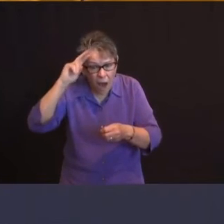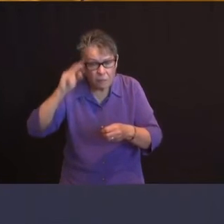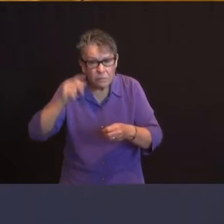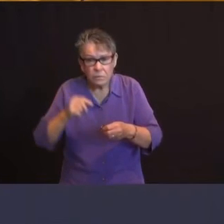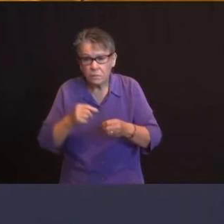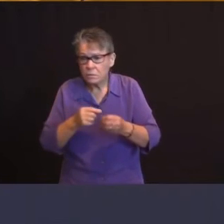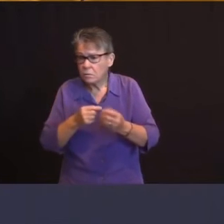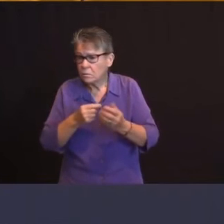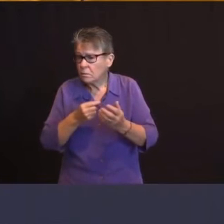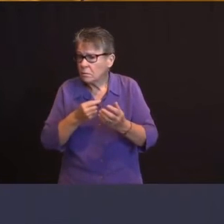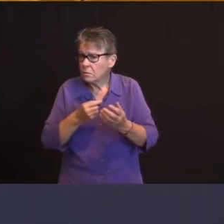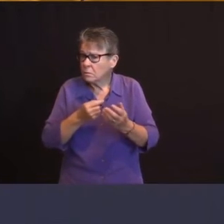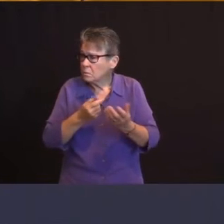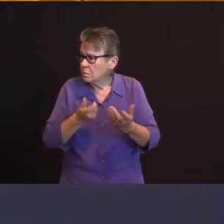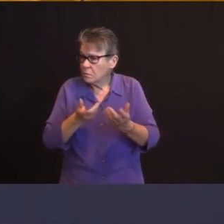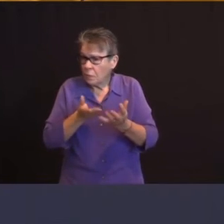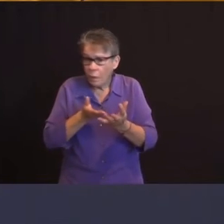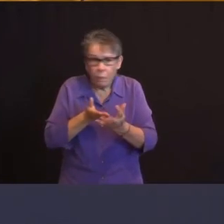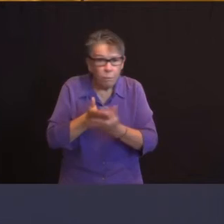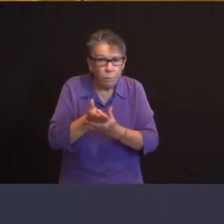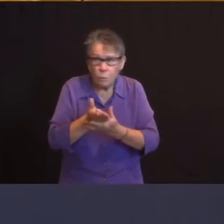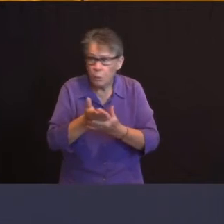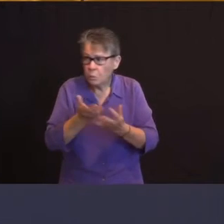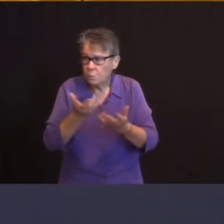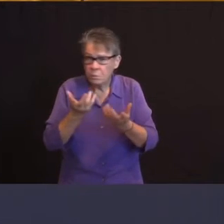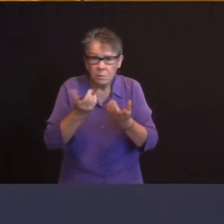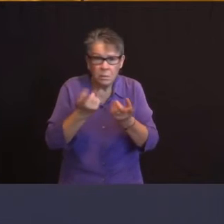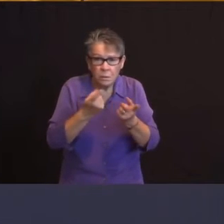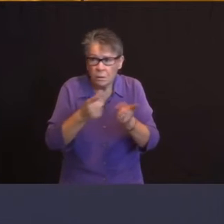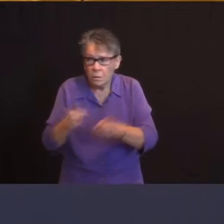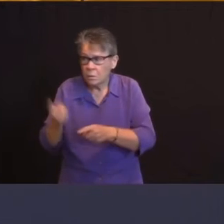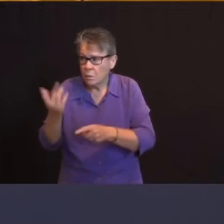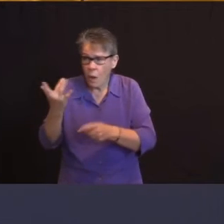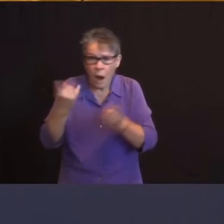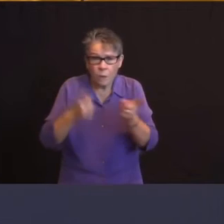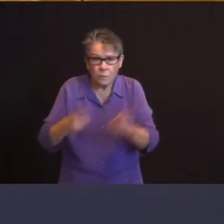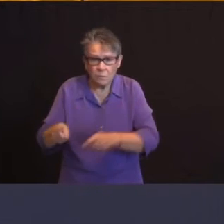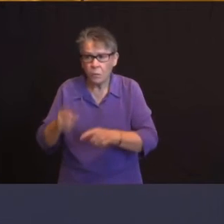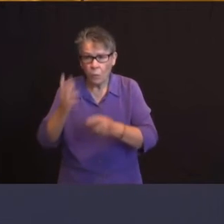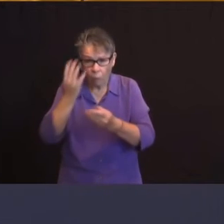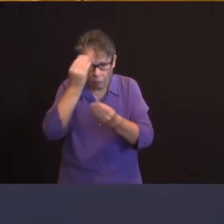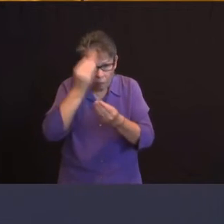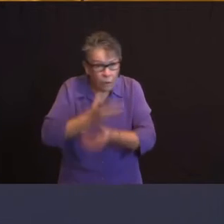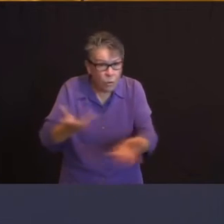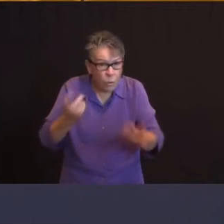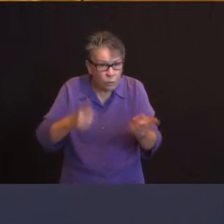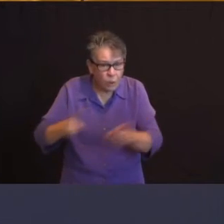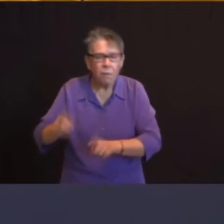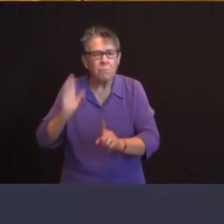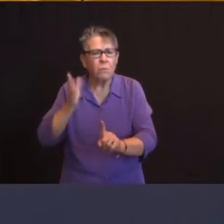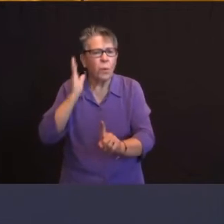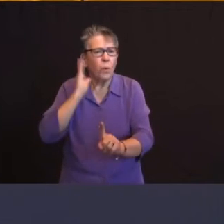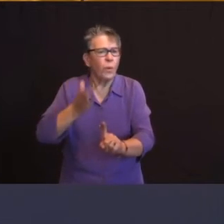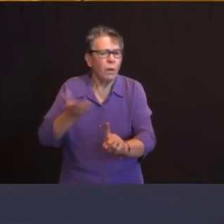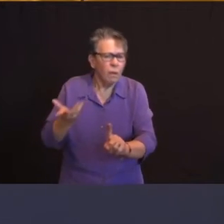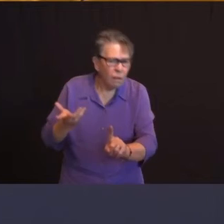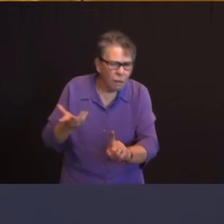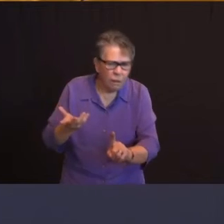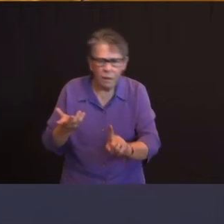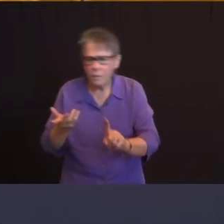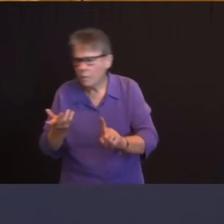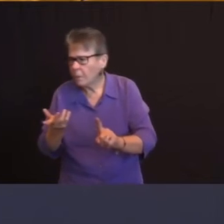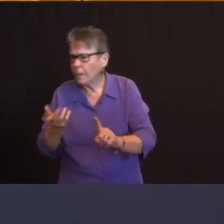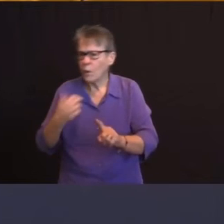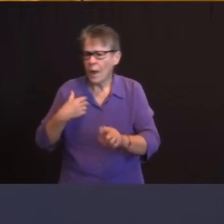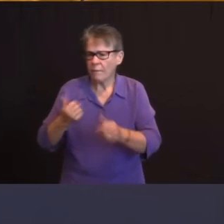Yeah, listen, we're actually working on this as we speak. I can't promise you the executive action, but Paramel and I were in a meeting just before coming